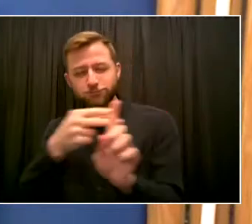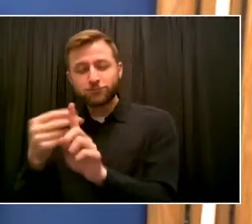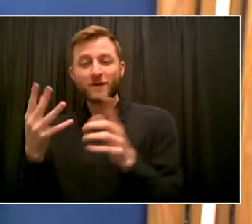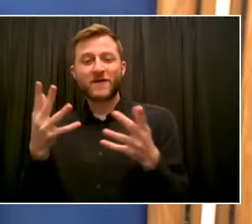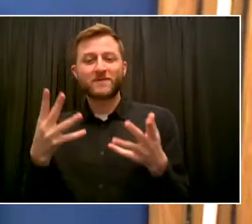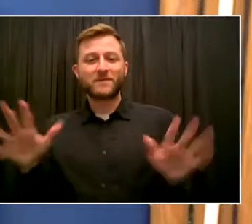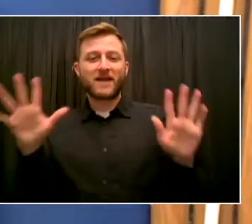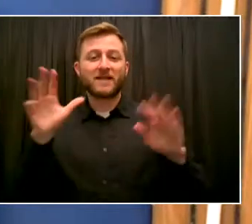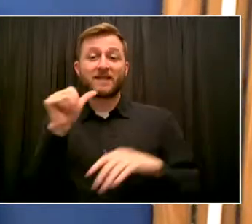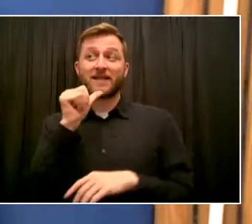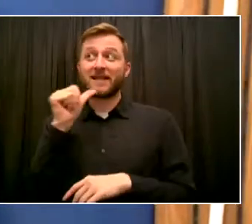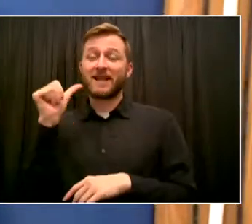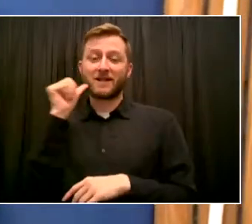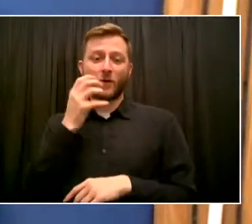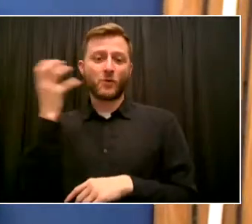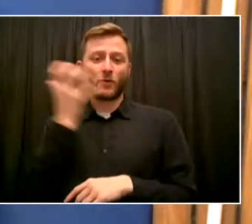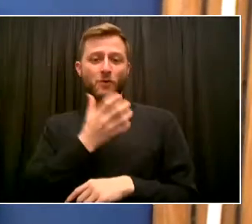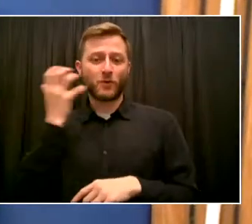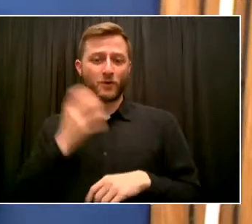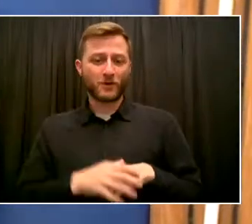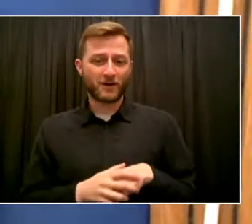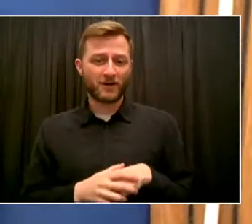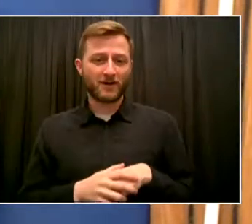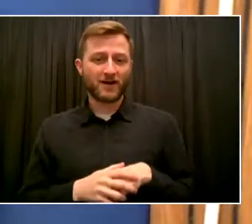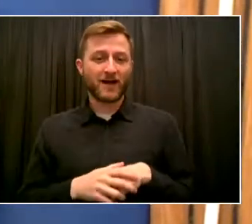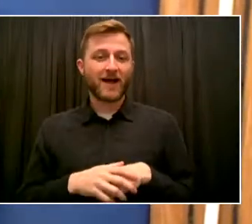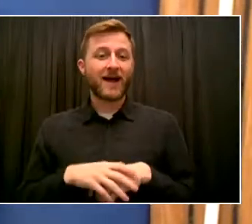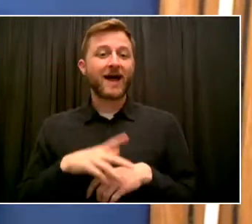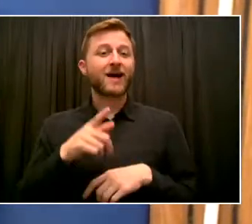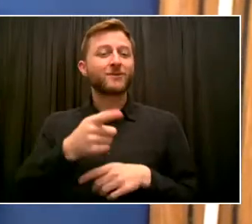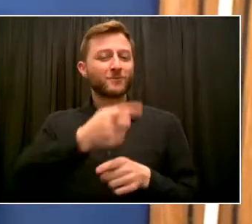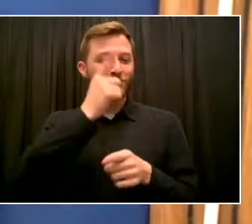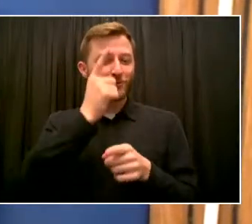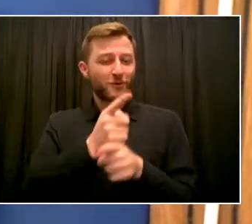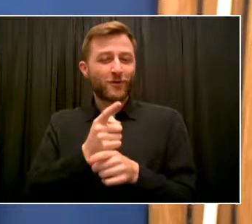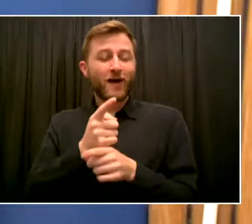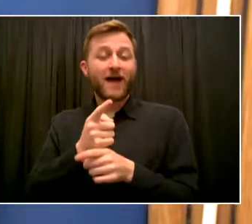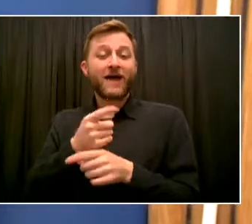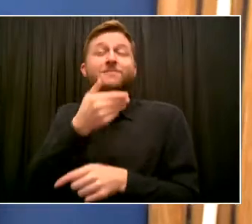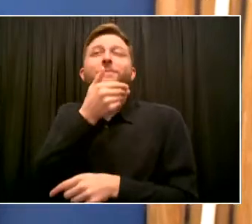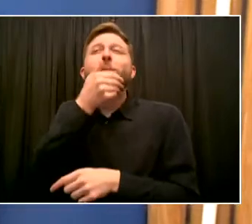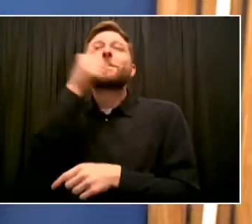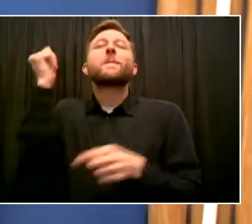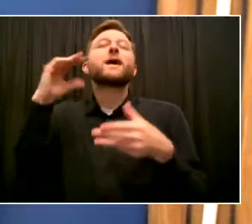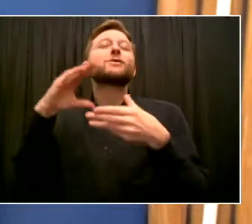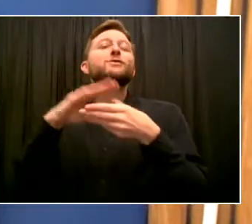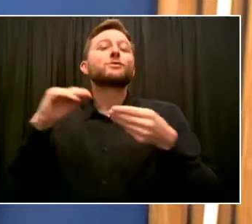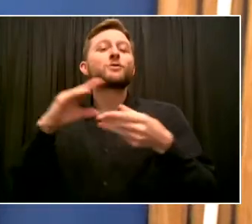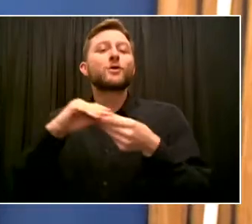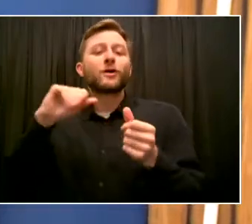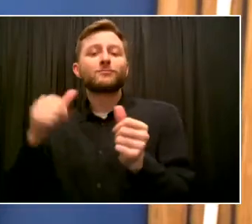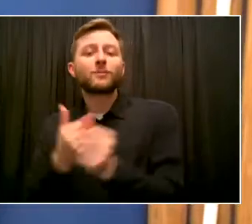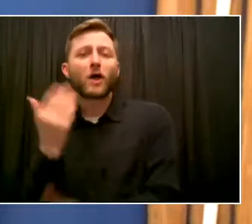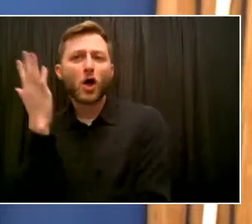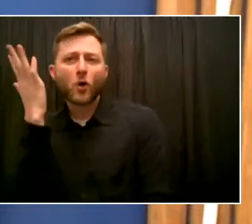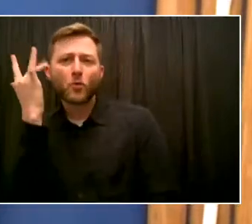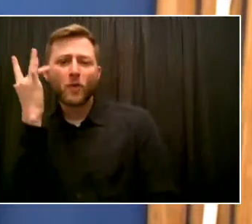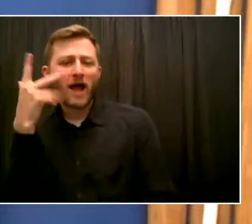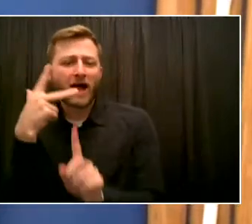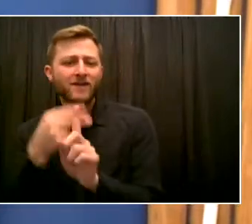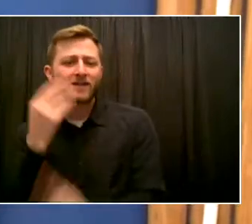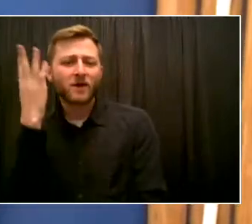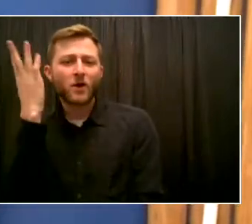saying, Chancellor, the best part is hearing the whys. Yeah. Some of the whys that we heard yesterday were about gathering